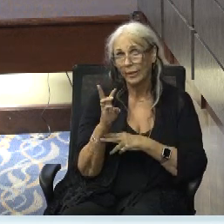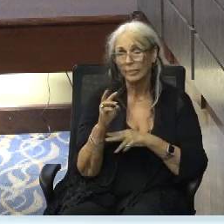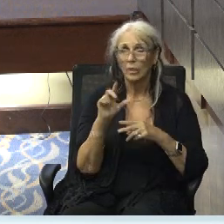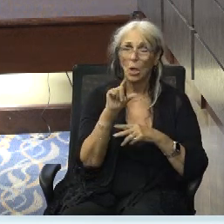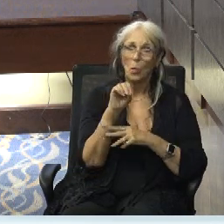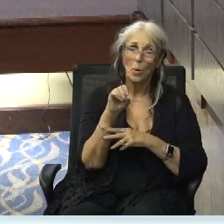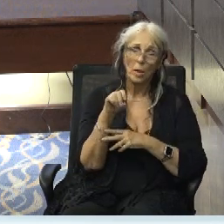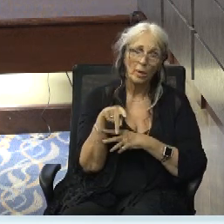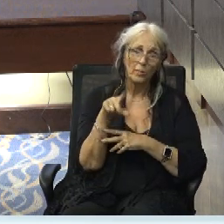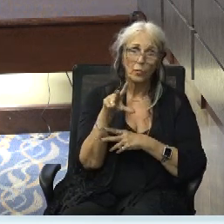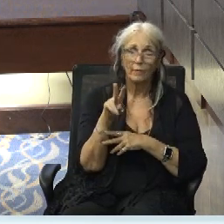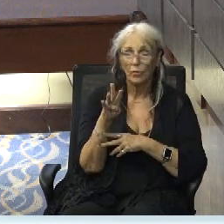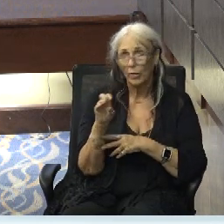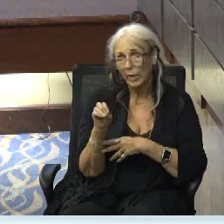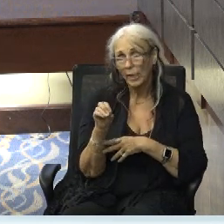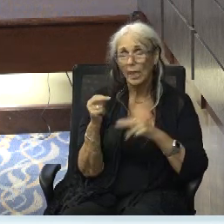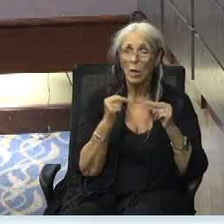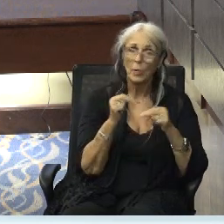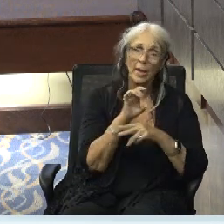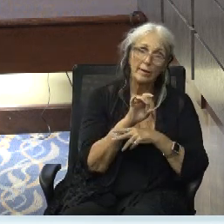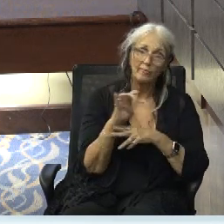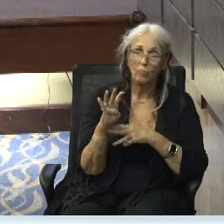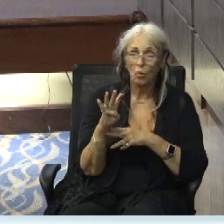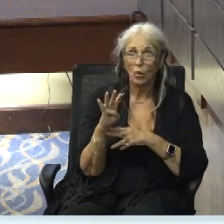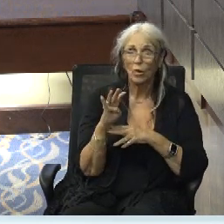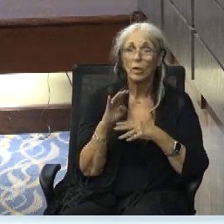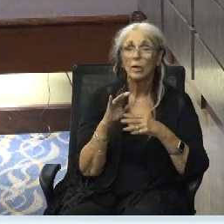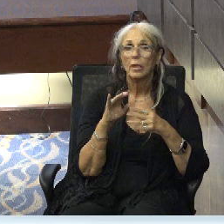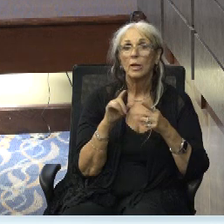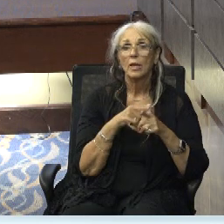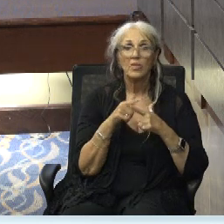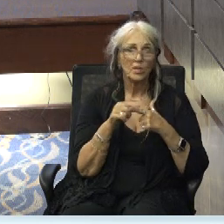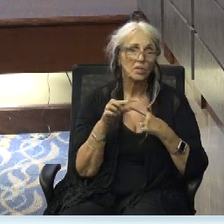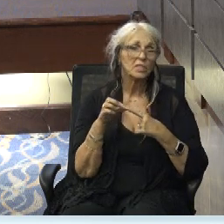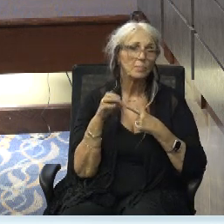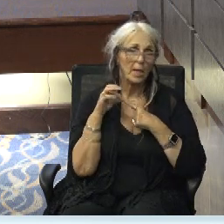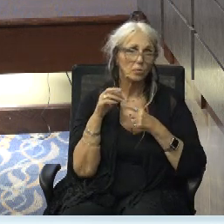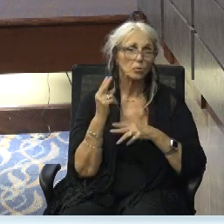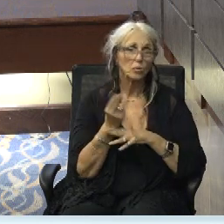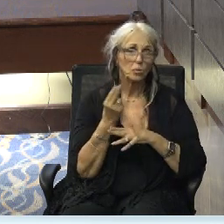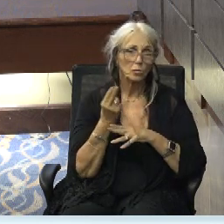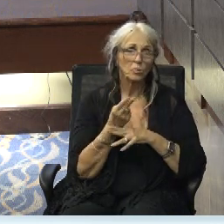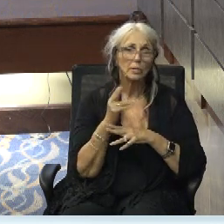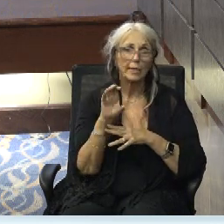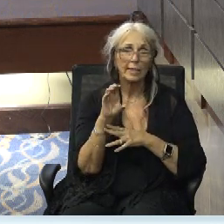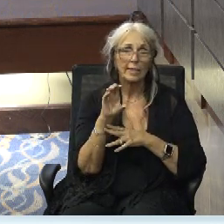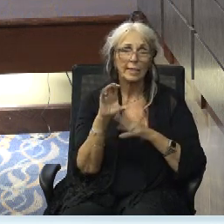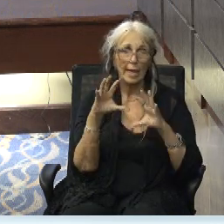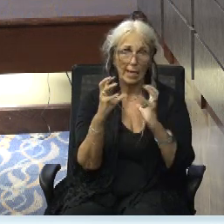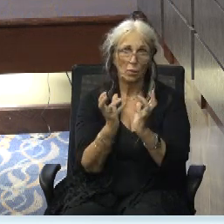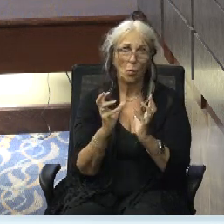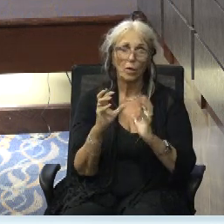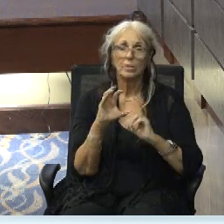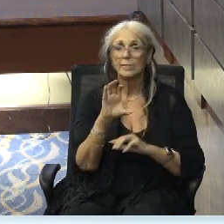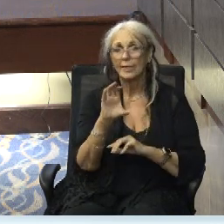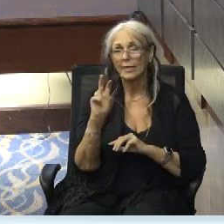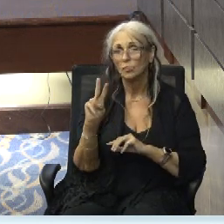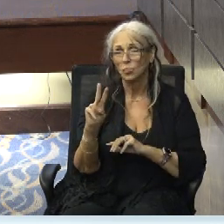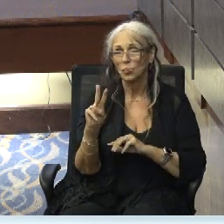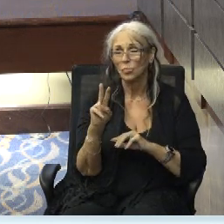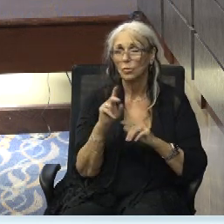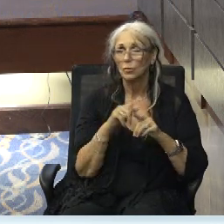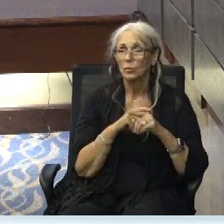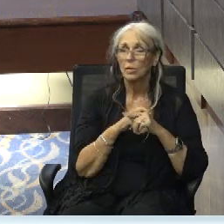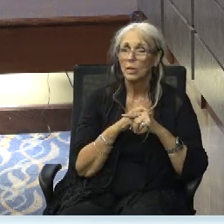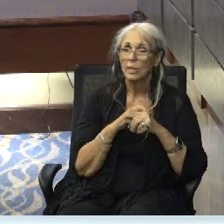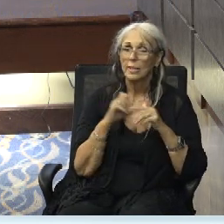340, Highway 84, and then it puts it in the special use category for C2. And staff and